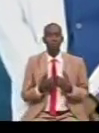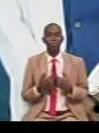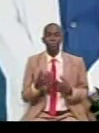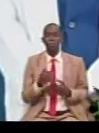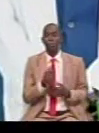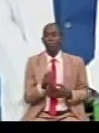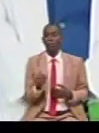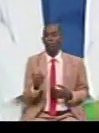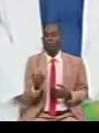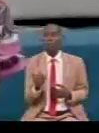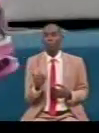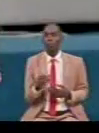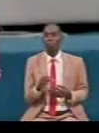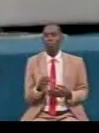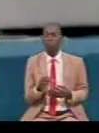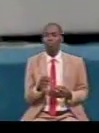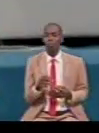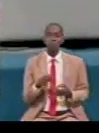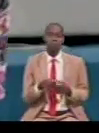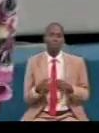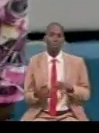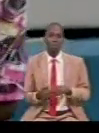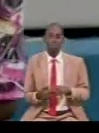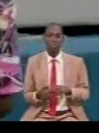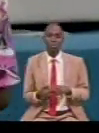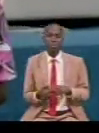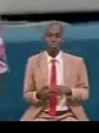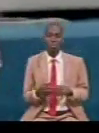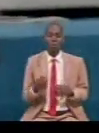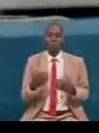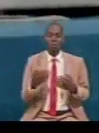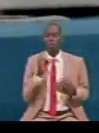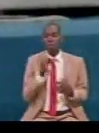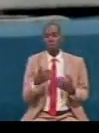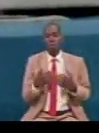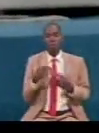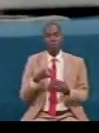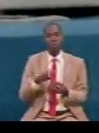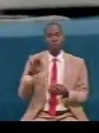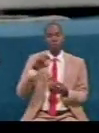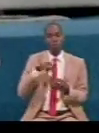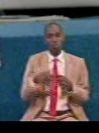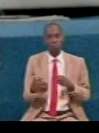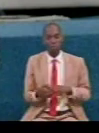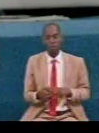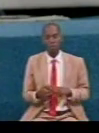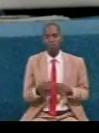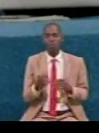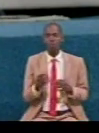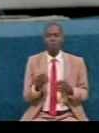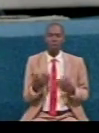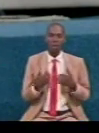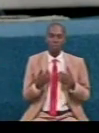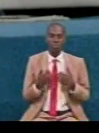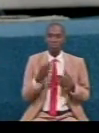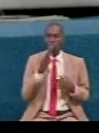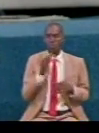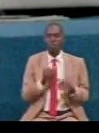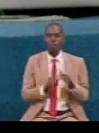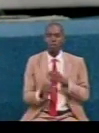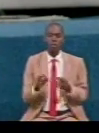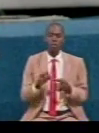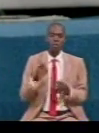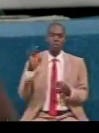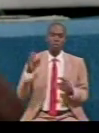I had a spiritual problem whereby I used to have spiritual attacks. I could hear voices, especially during the